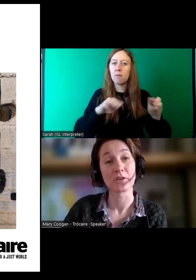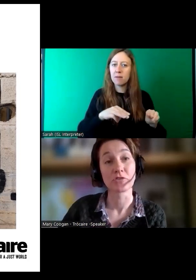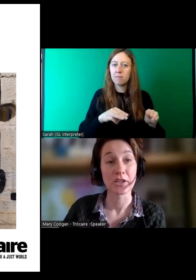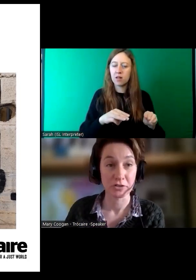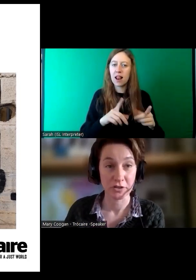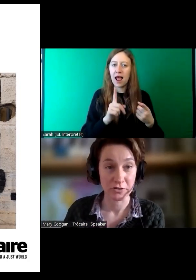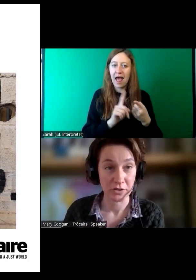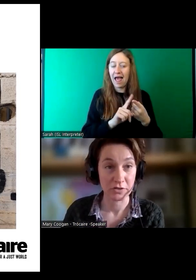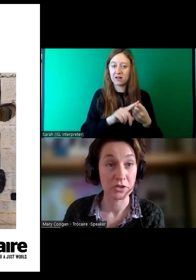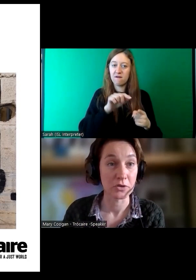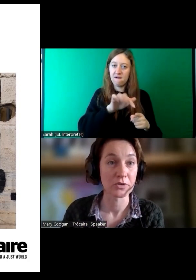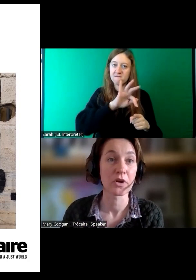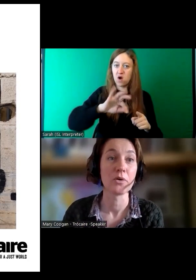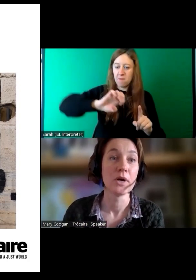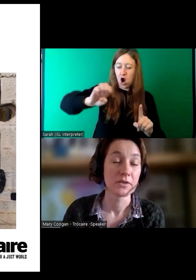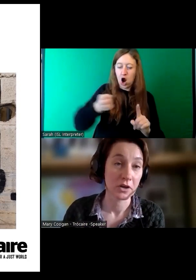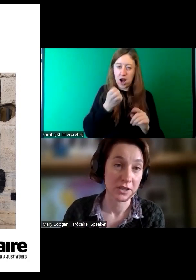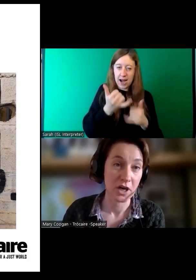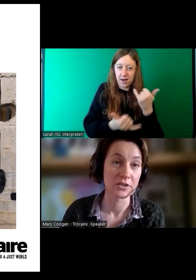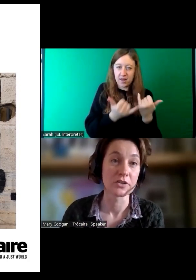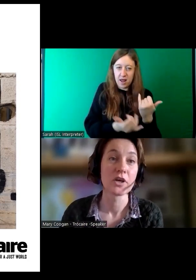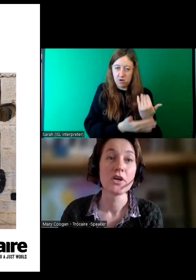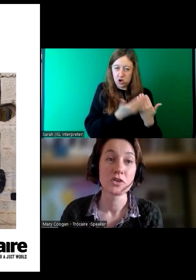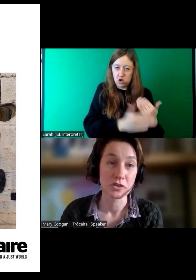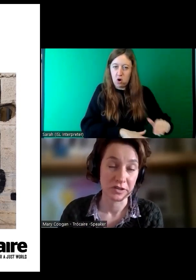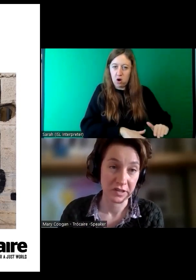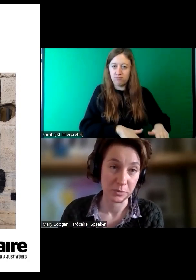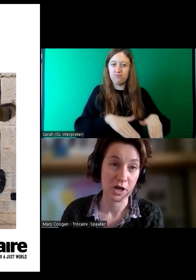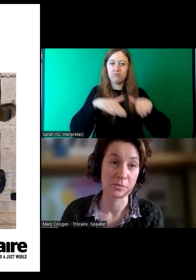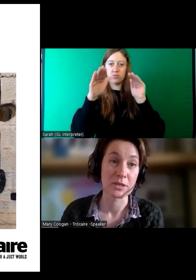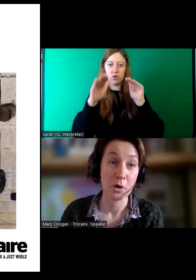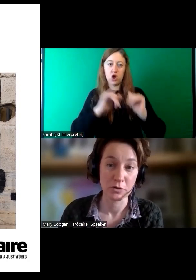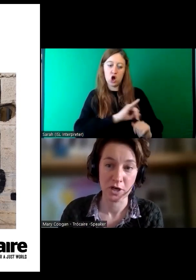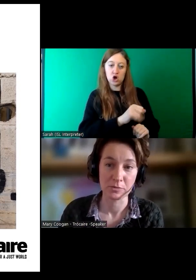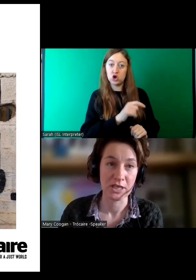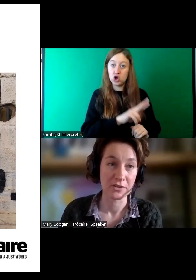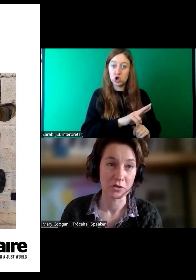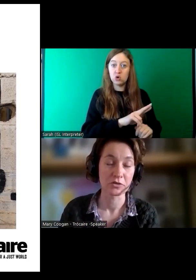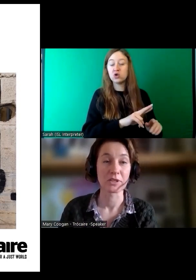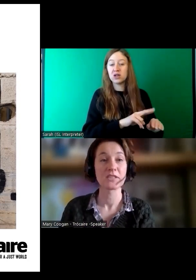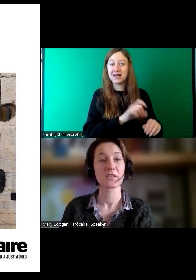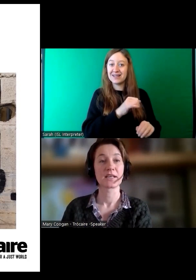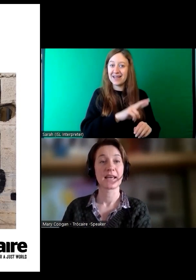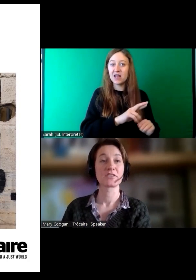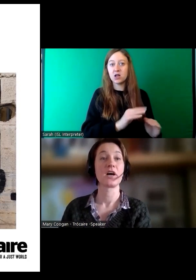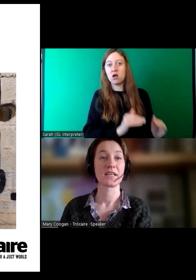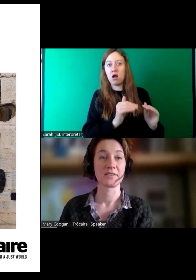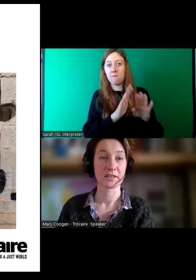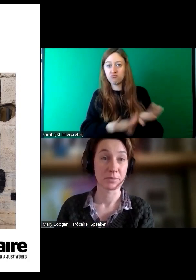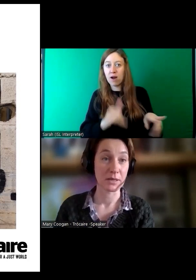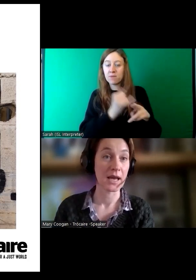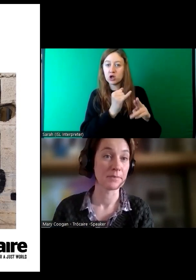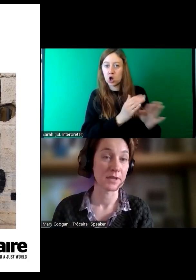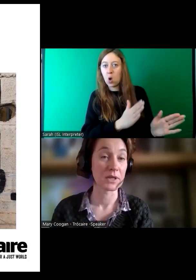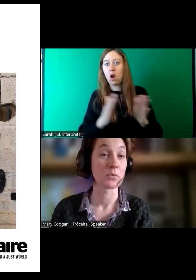early years right through to youth. So early childhood, junior and senior primary, post-primary, and youth. So we need to collect content